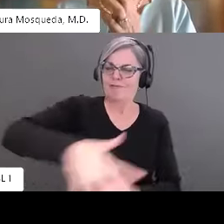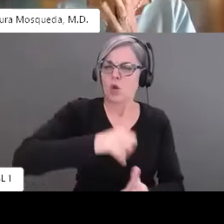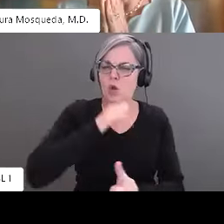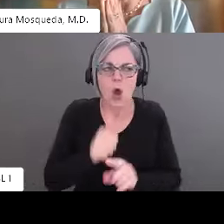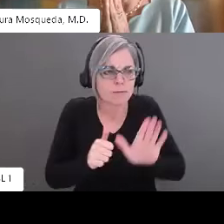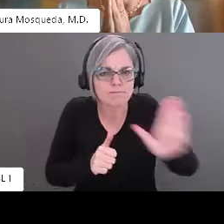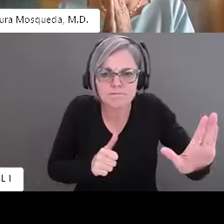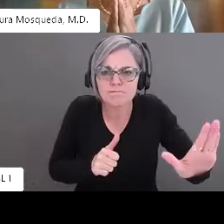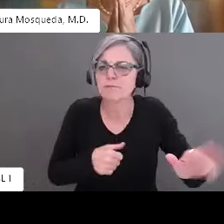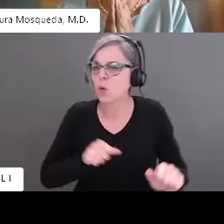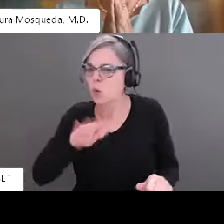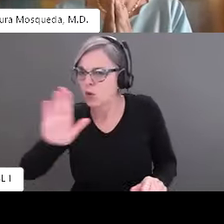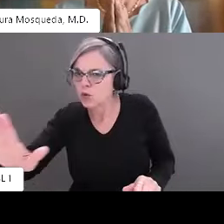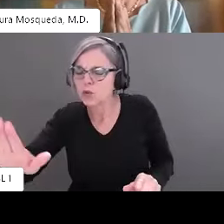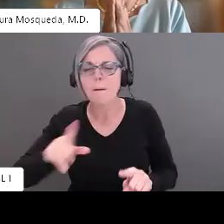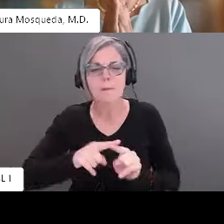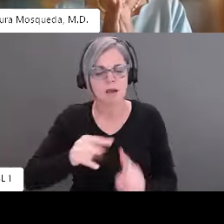their situation that makes you worried?